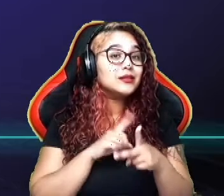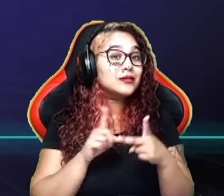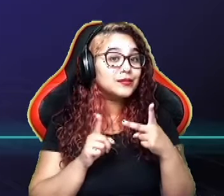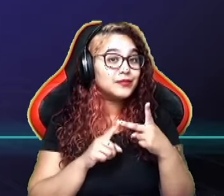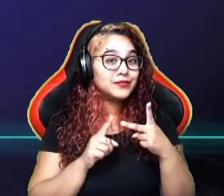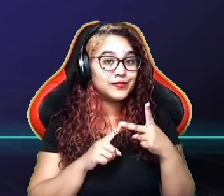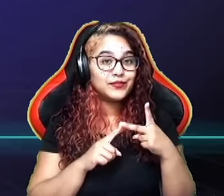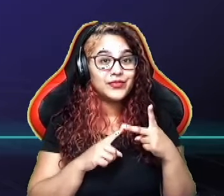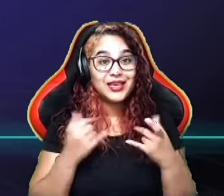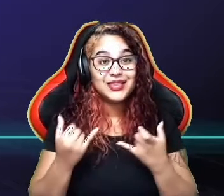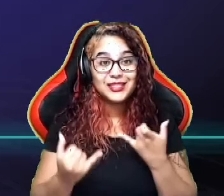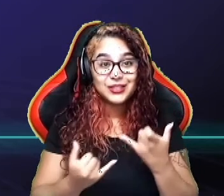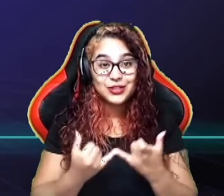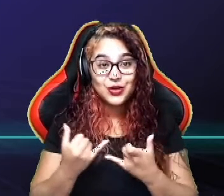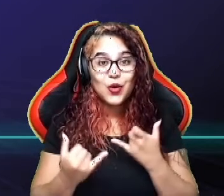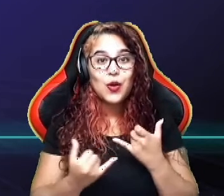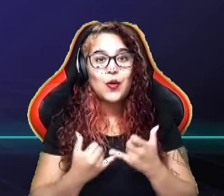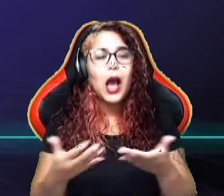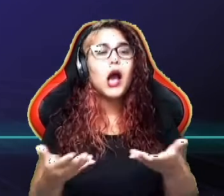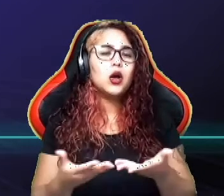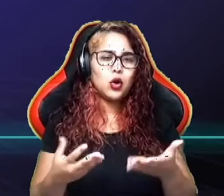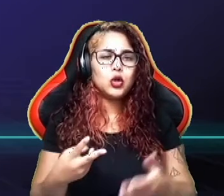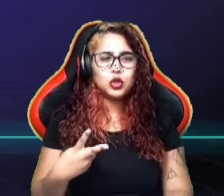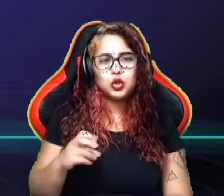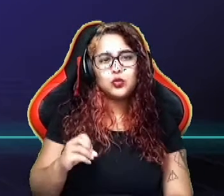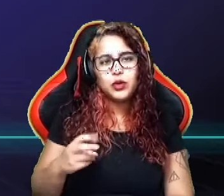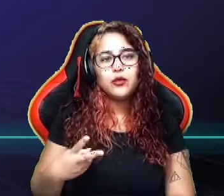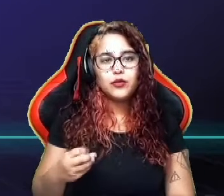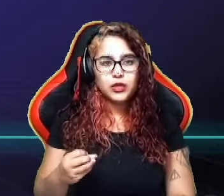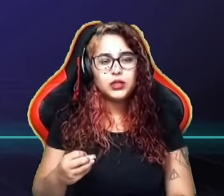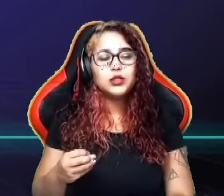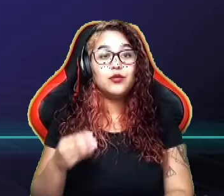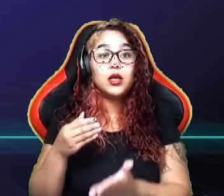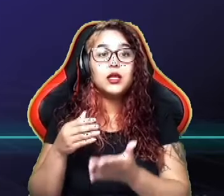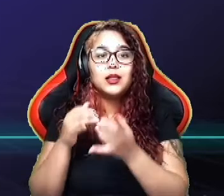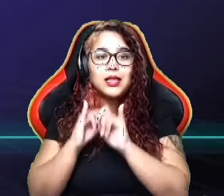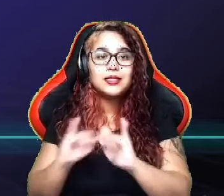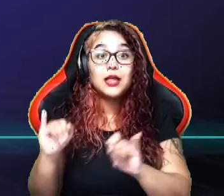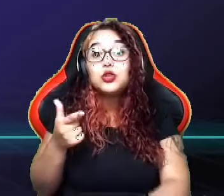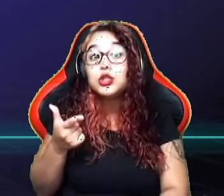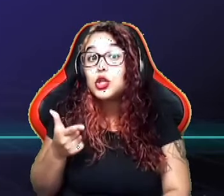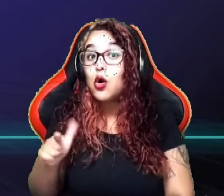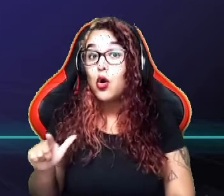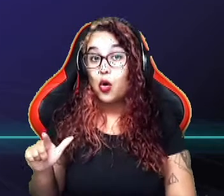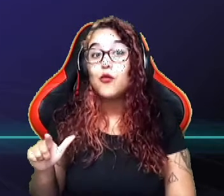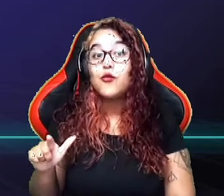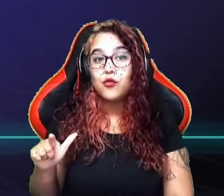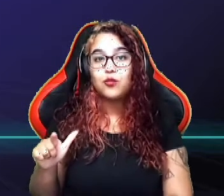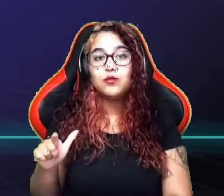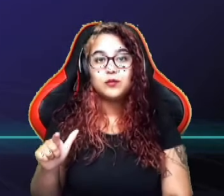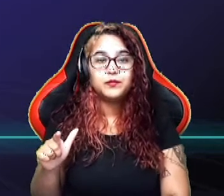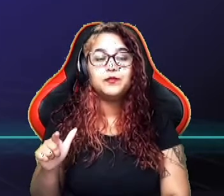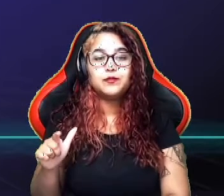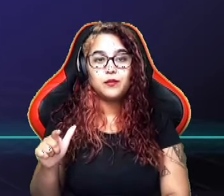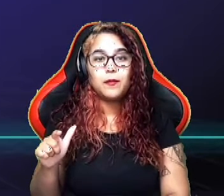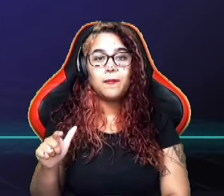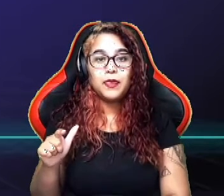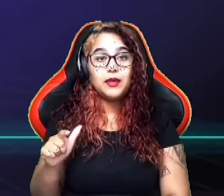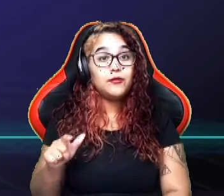Another important thing is that this game was launched in 2020, rather relaunched,